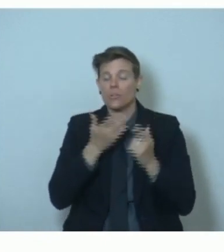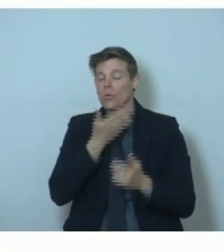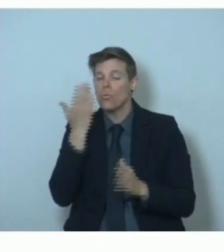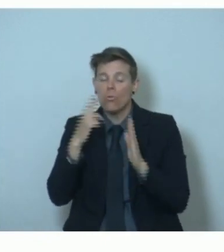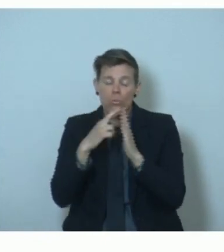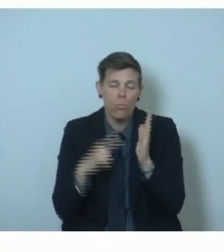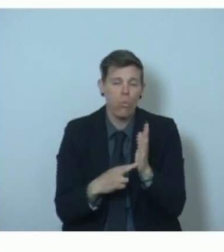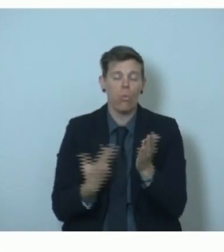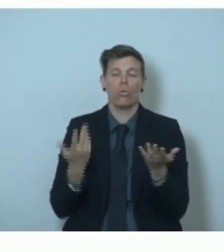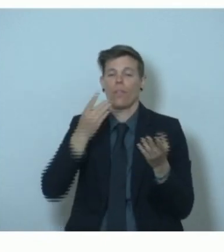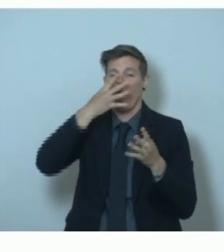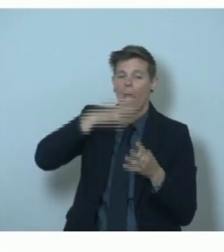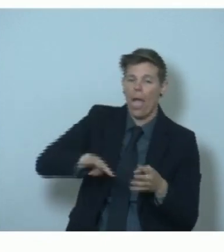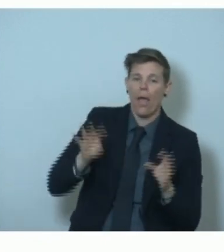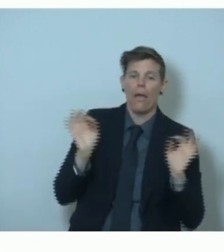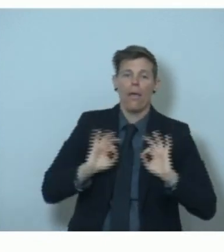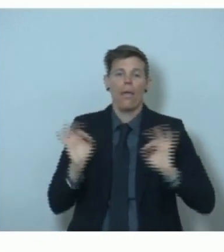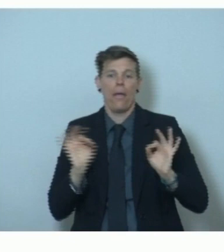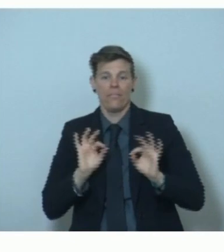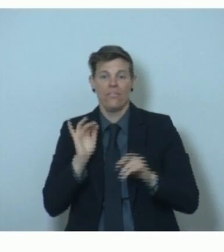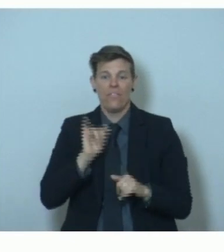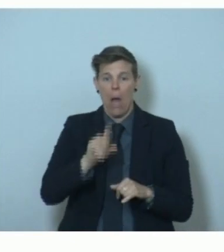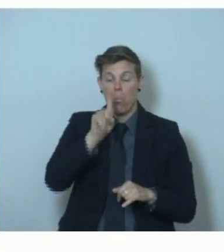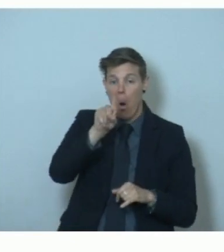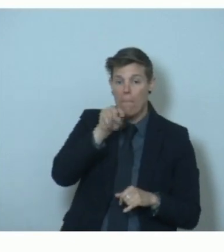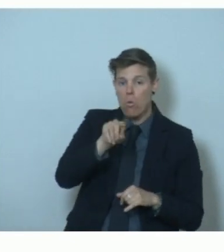on to another 300. You'd have